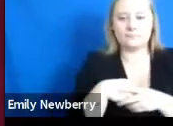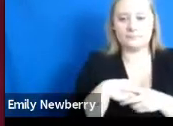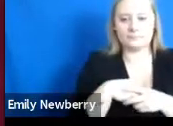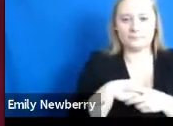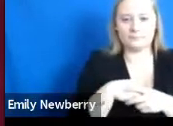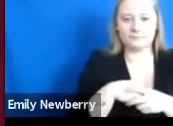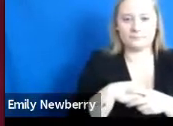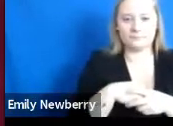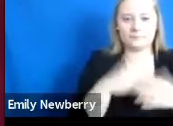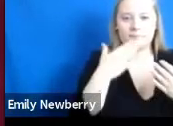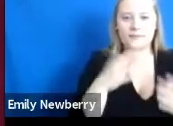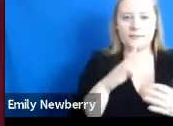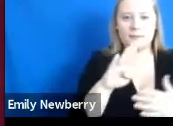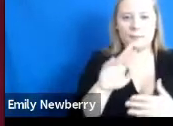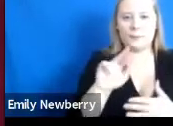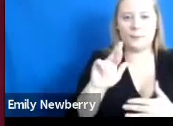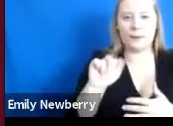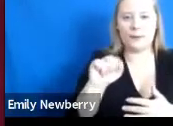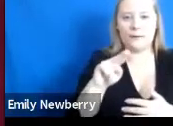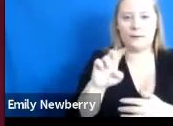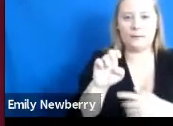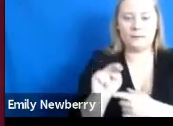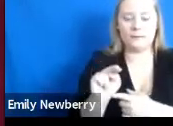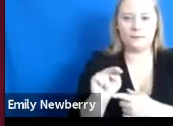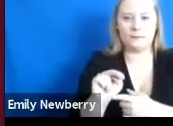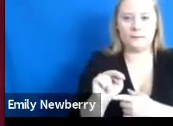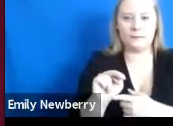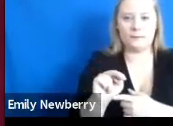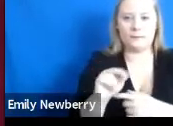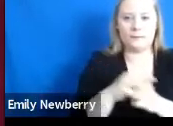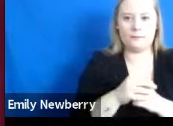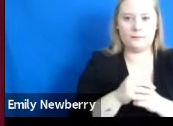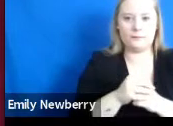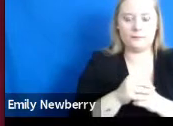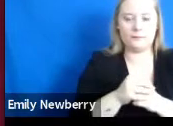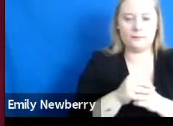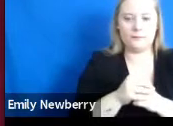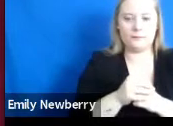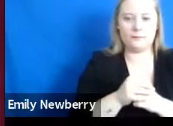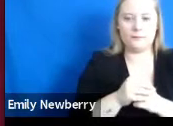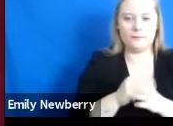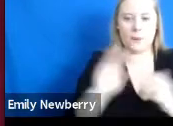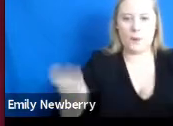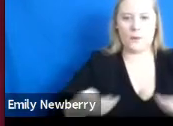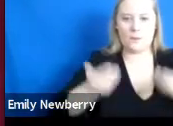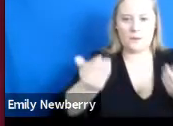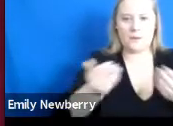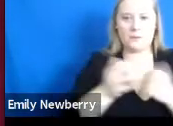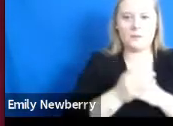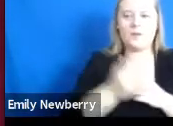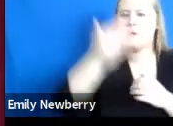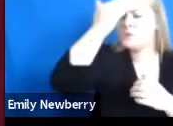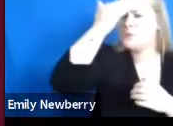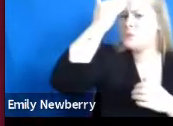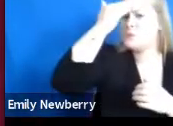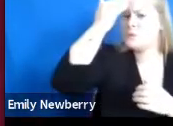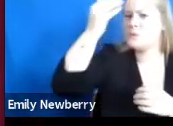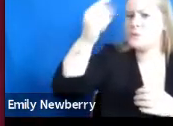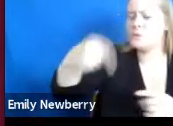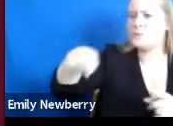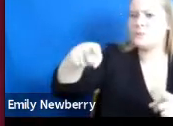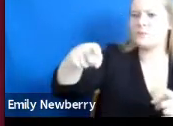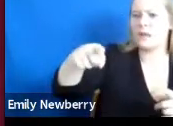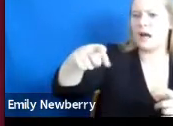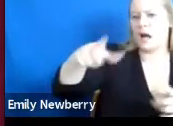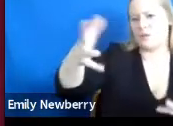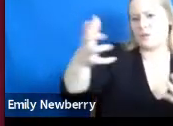Thank you so much, Brandon. Thank you, Brandon. Hey, you're welcome. You know, Brandon, I've just got to say